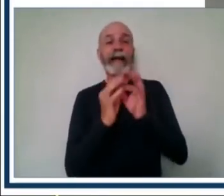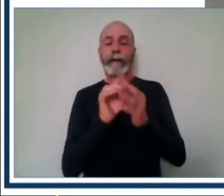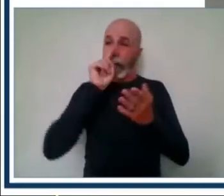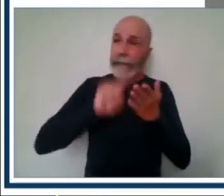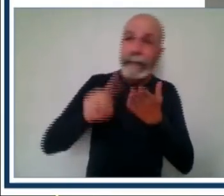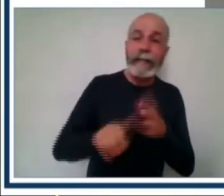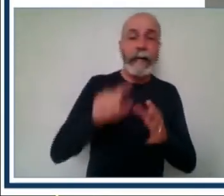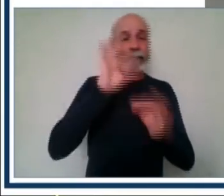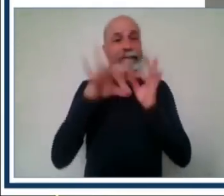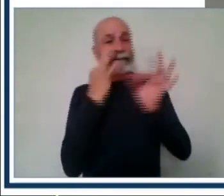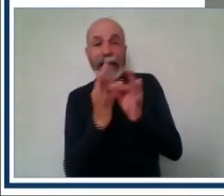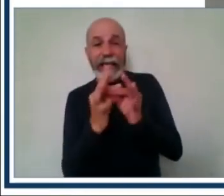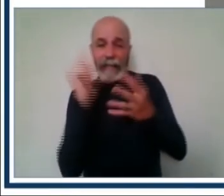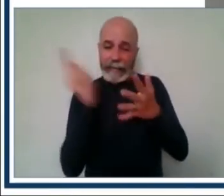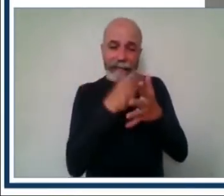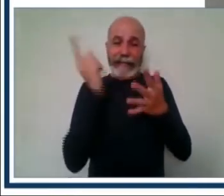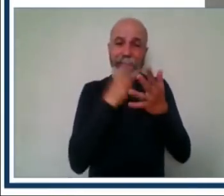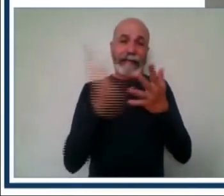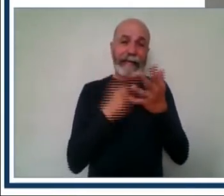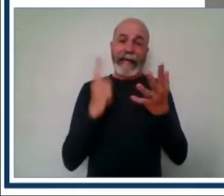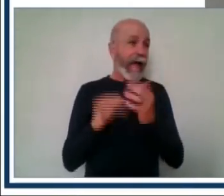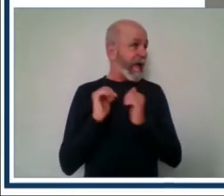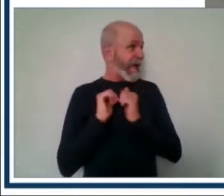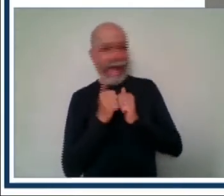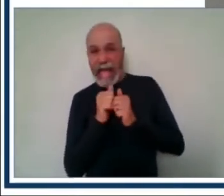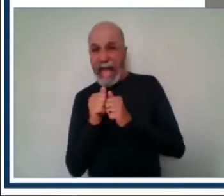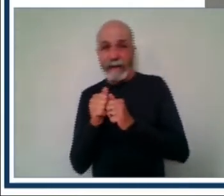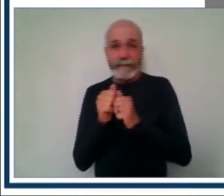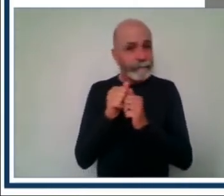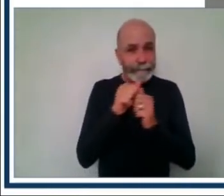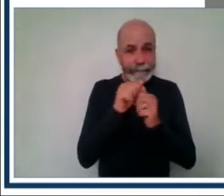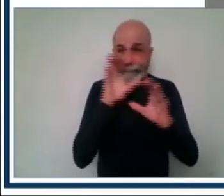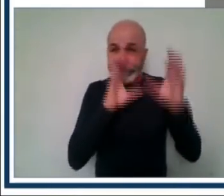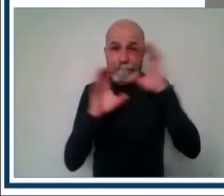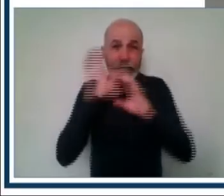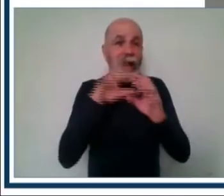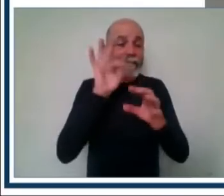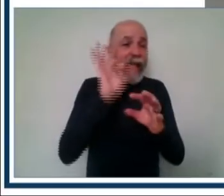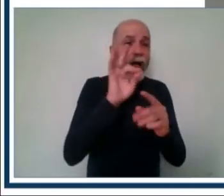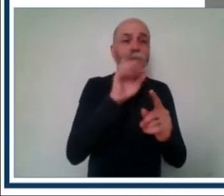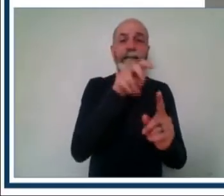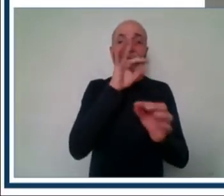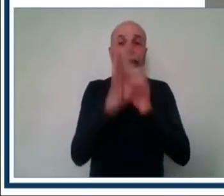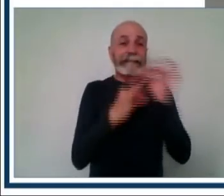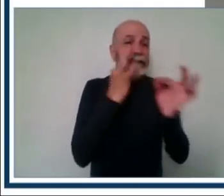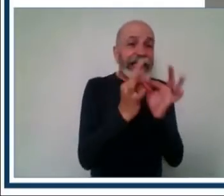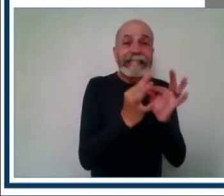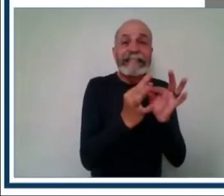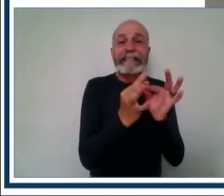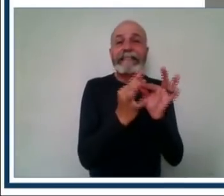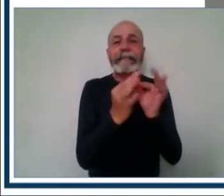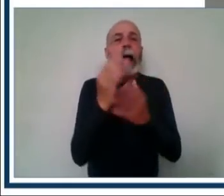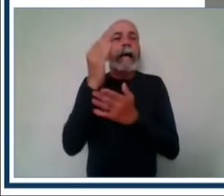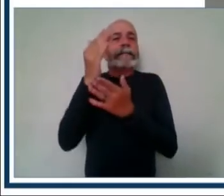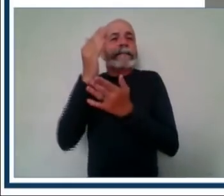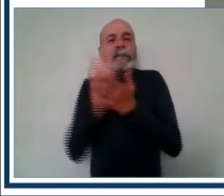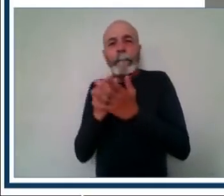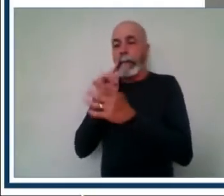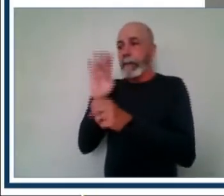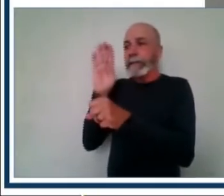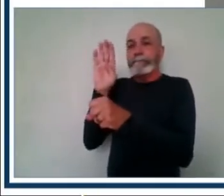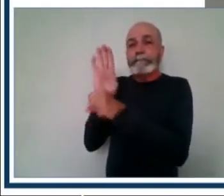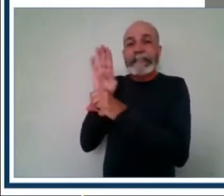testing strategies. We've had to let some things go and focus on the most important tasks to make sure we can contain the spread